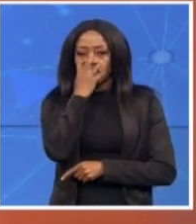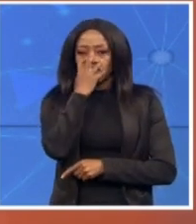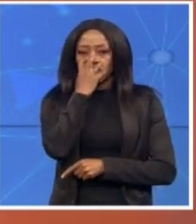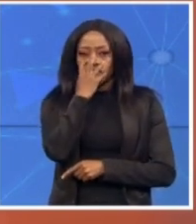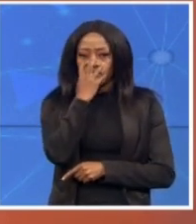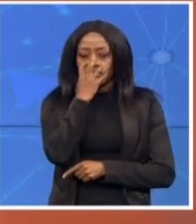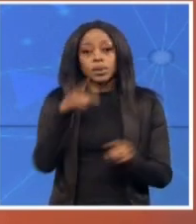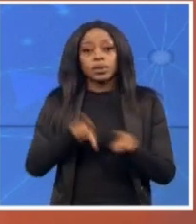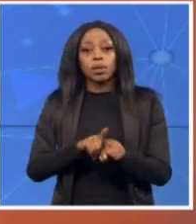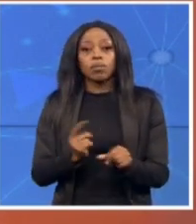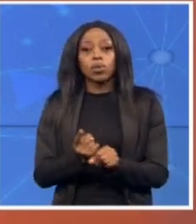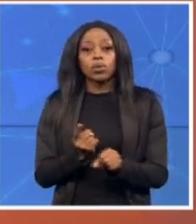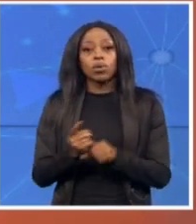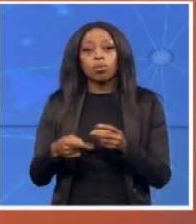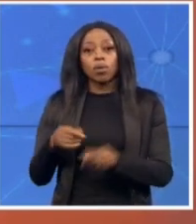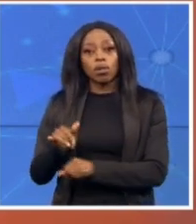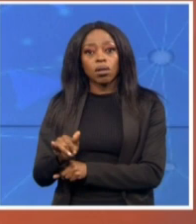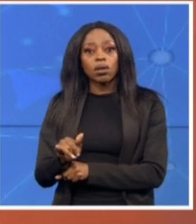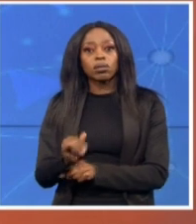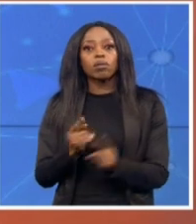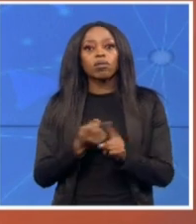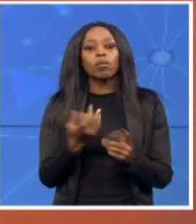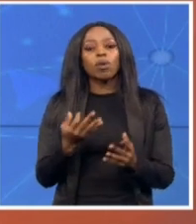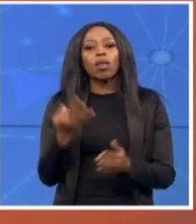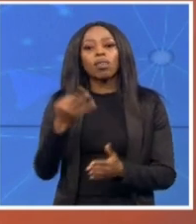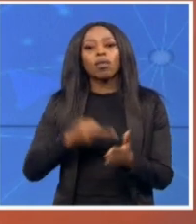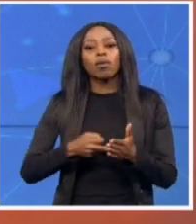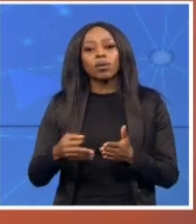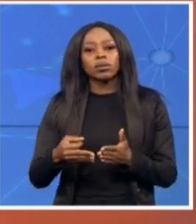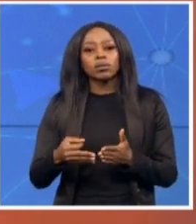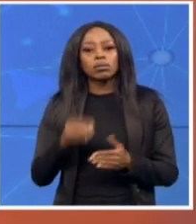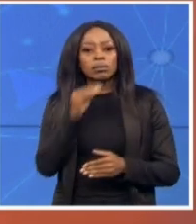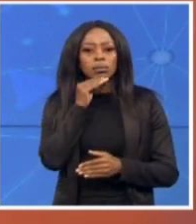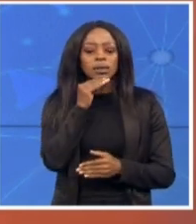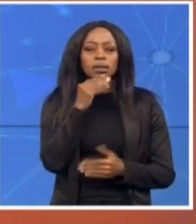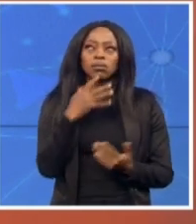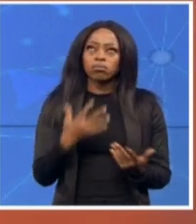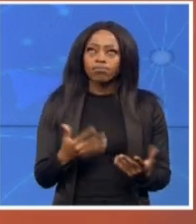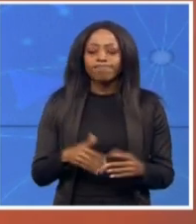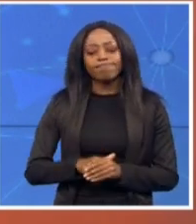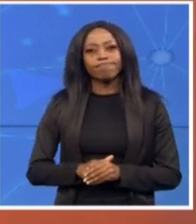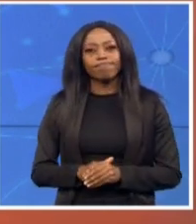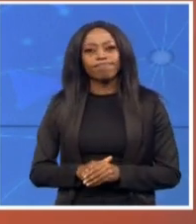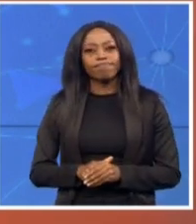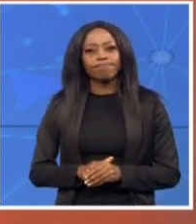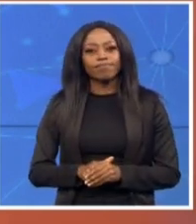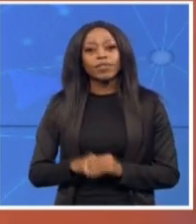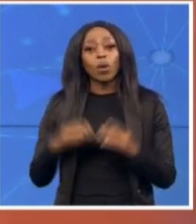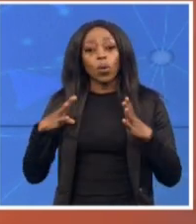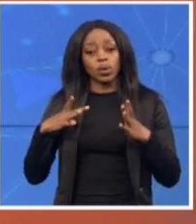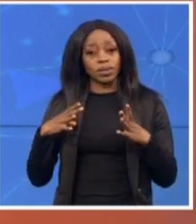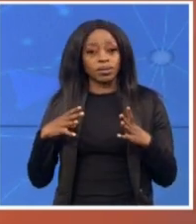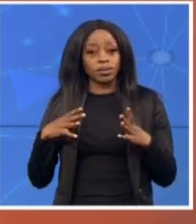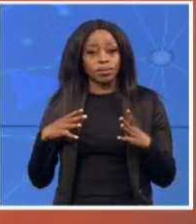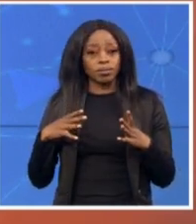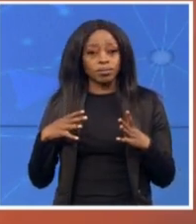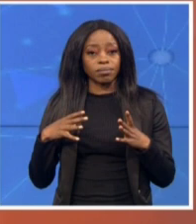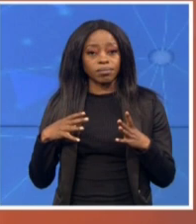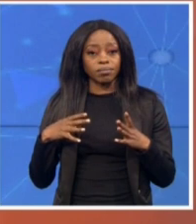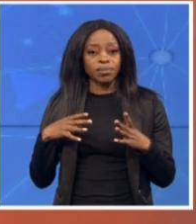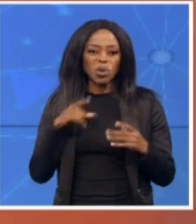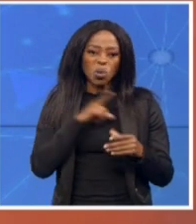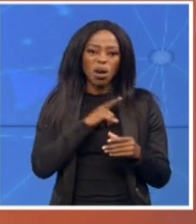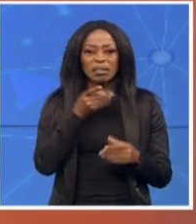3 weeks where we have had, each and every week we had holidays, like the 16th of December, the Christmas, and the New